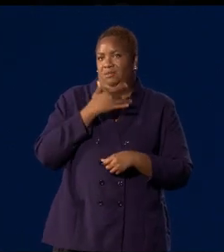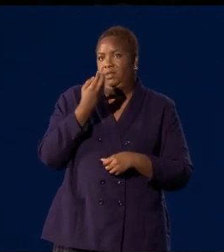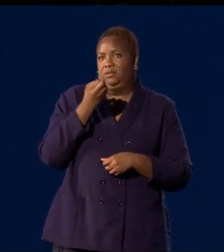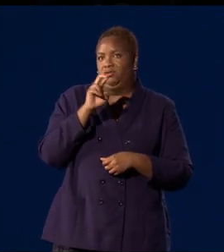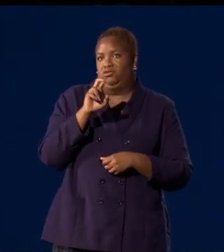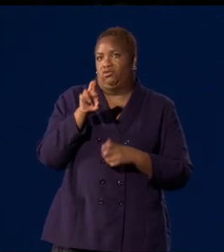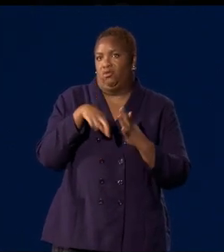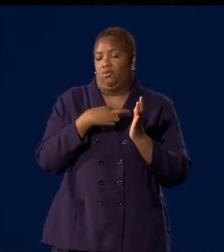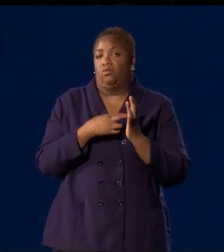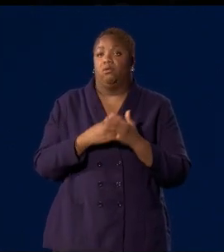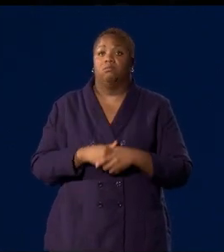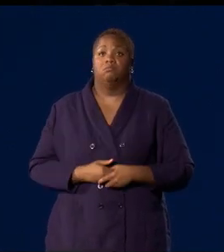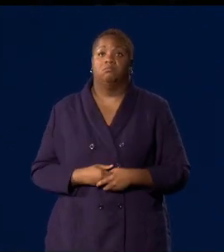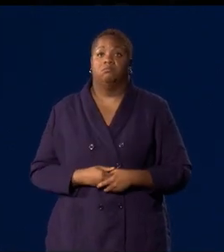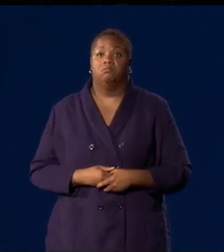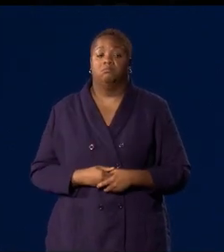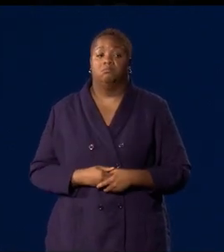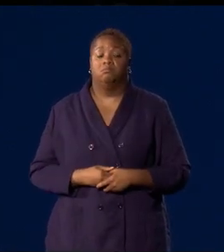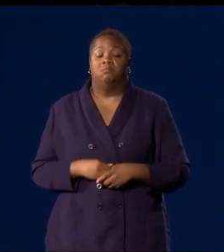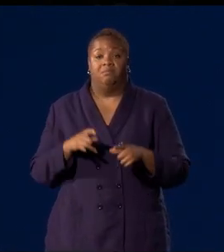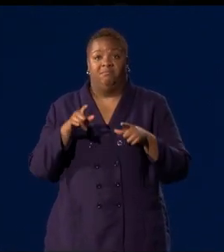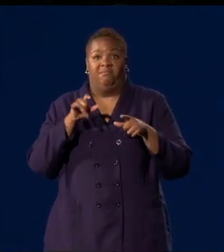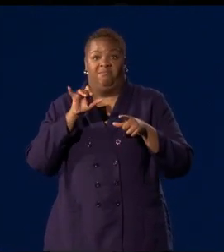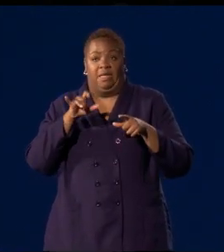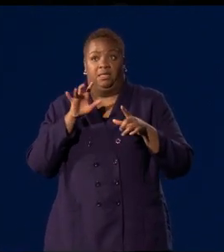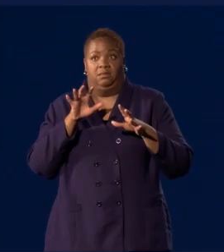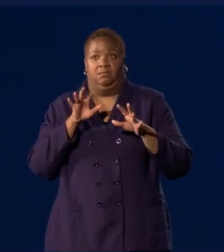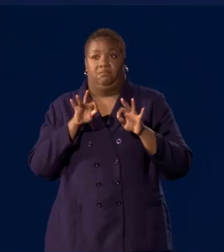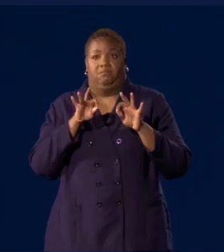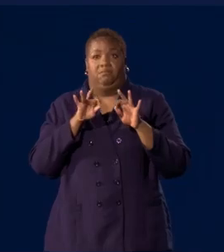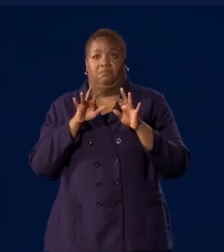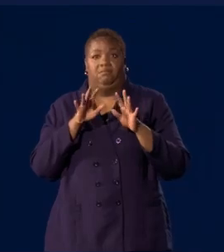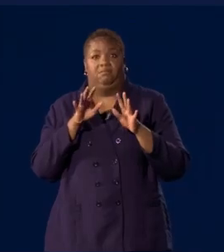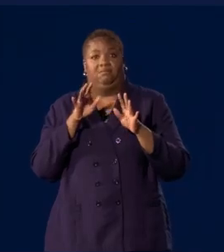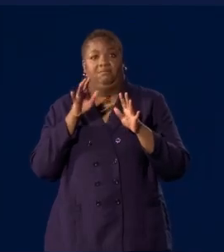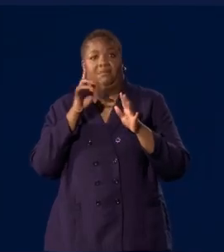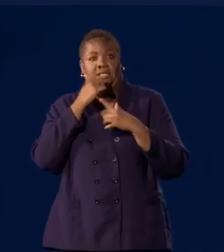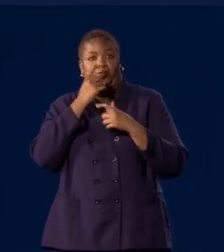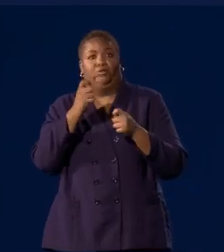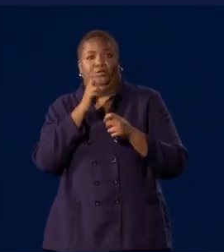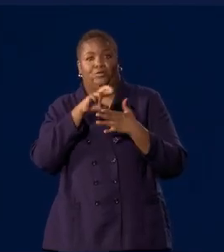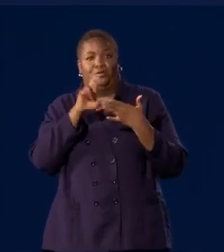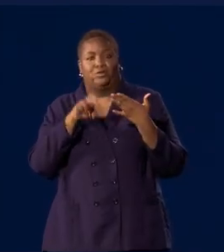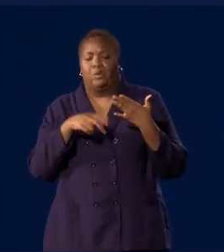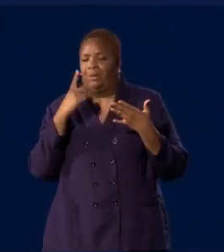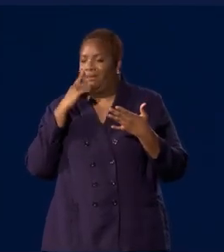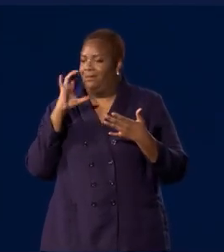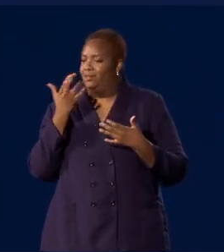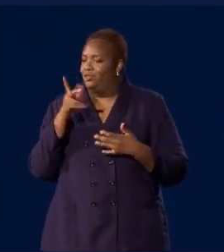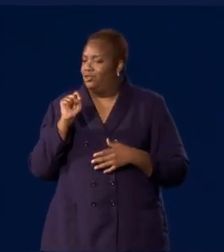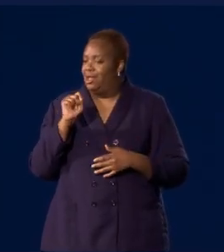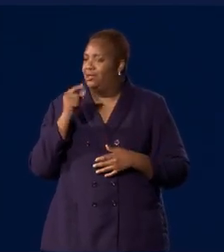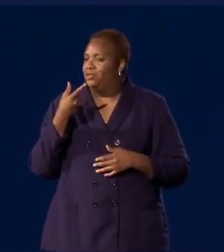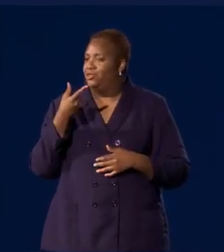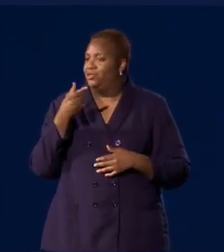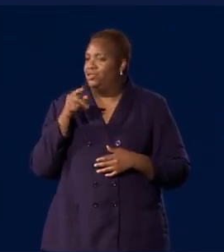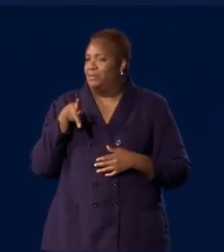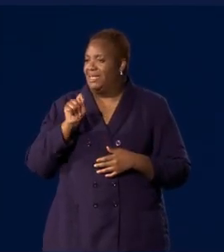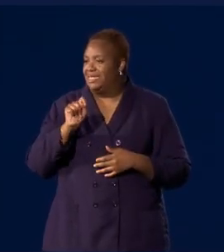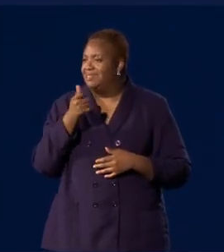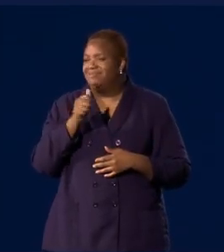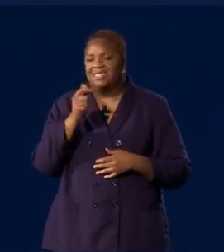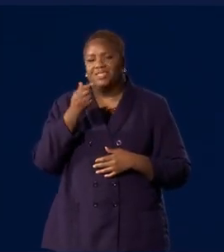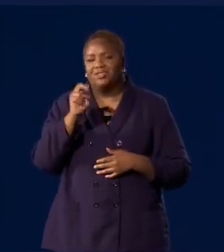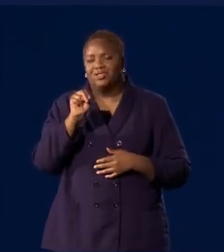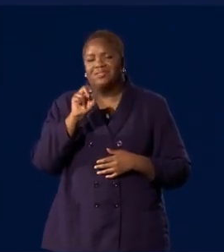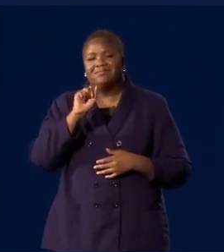is a very striking result, right? Think of the ChatGPT or any sort of other GenAI